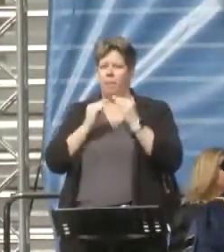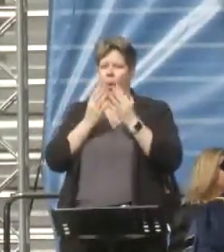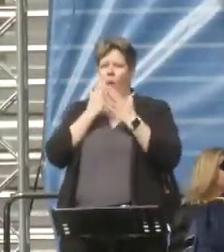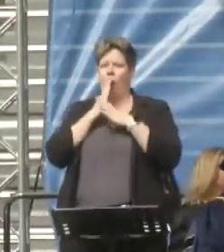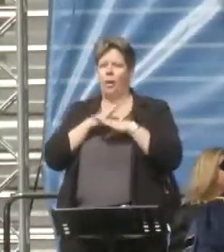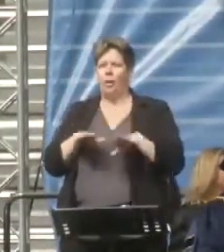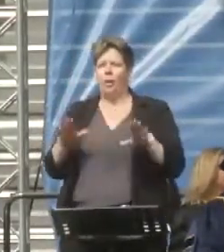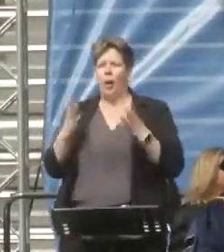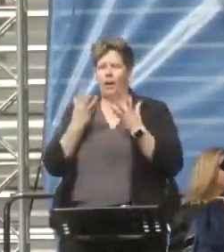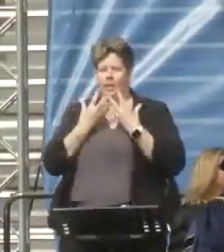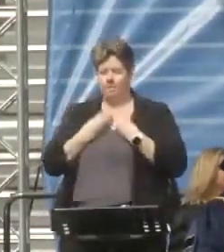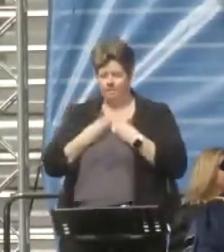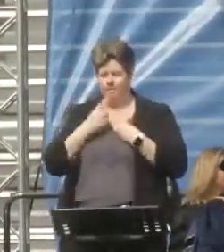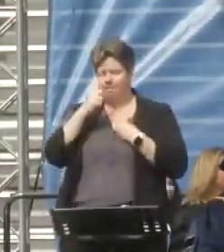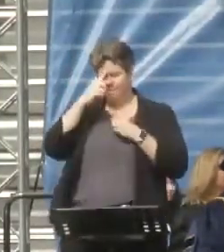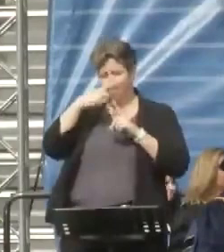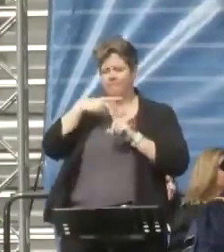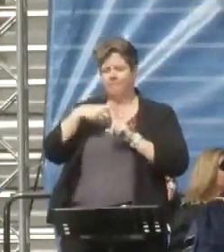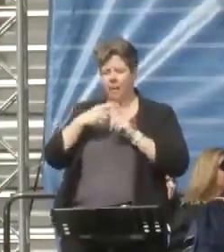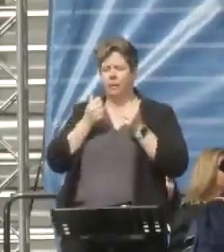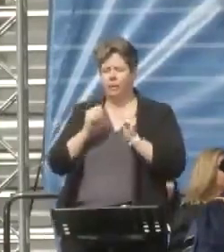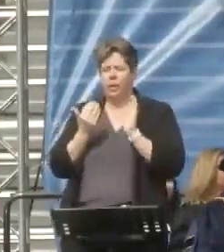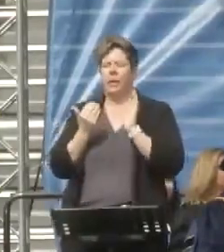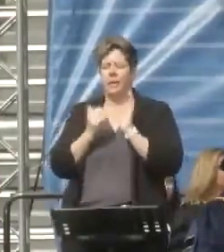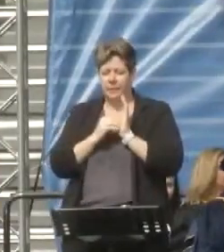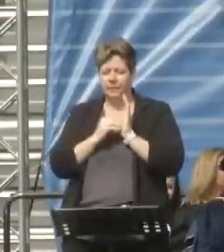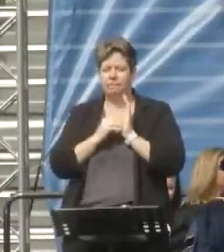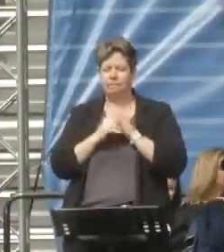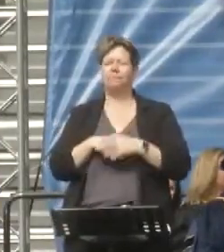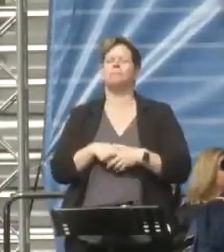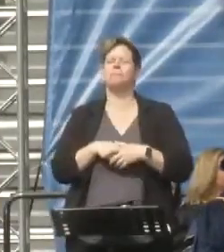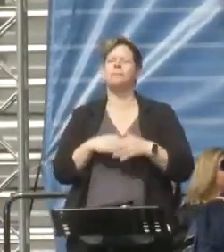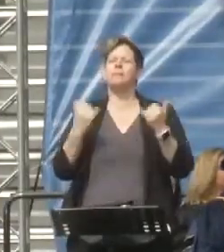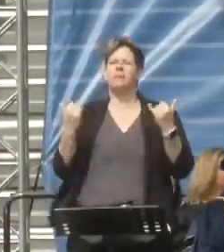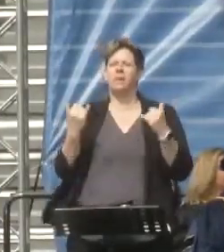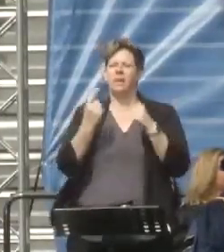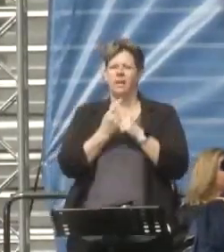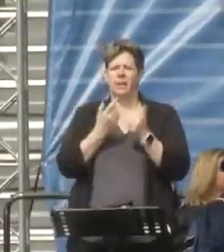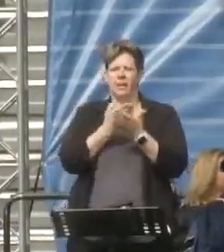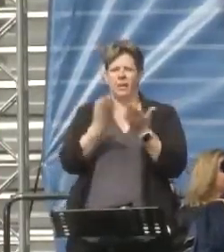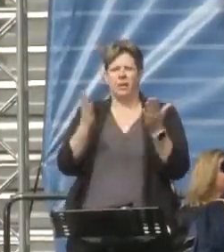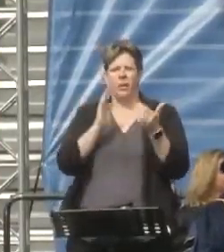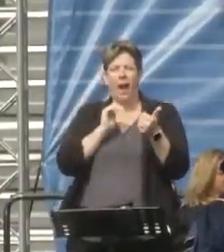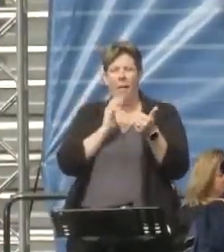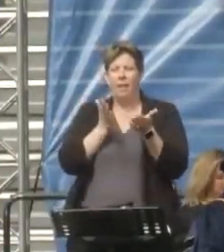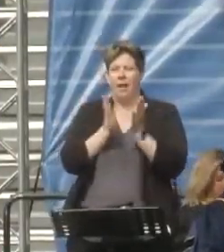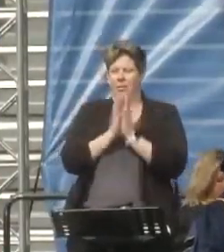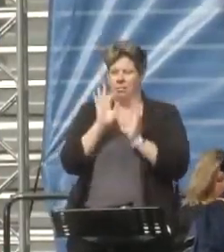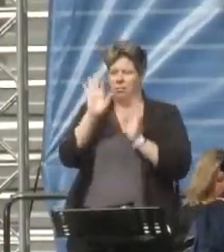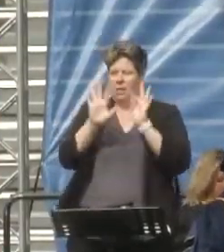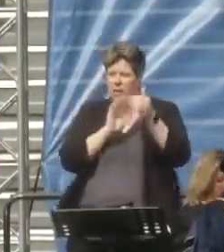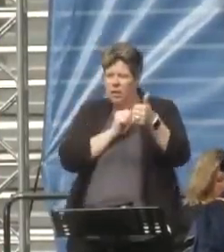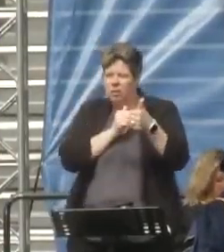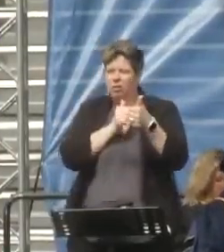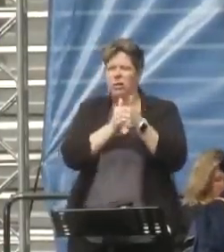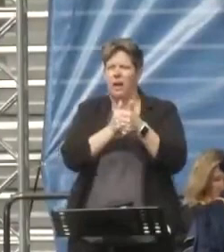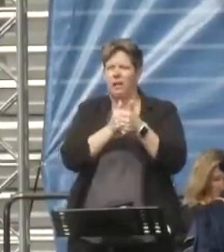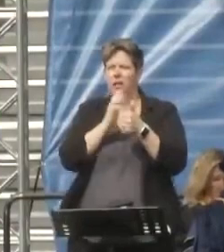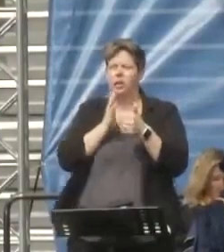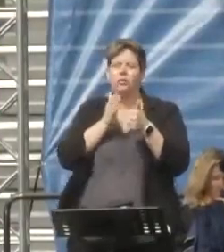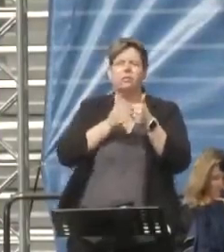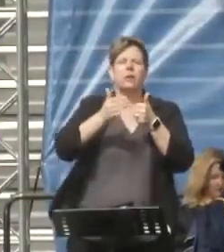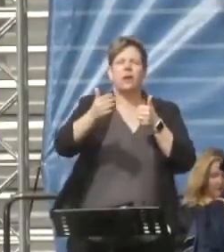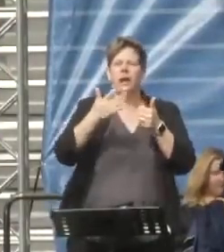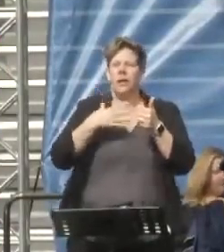end of the day saying, I will try again. Today, I challenge you in periods of hardship